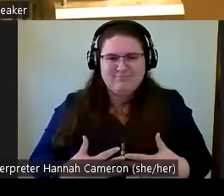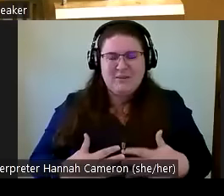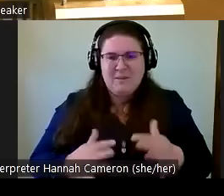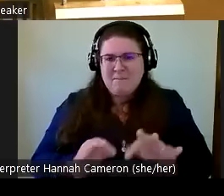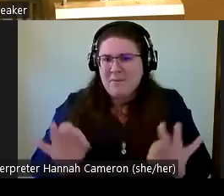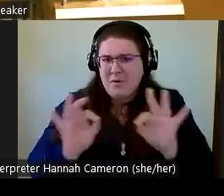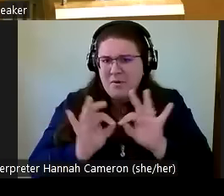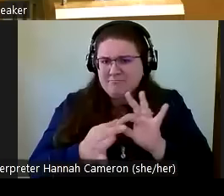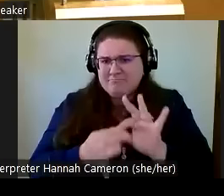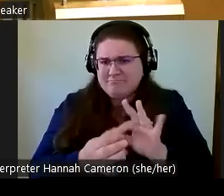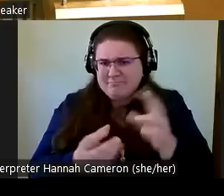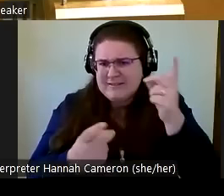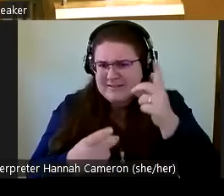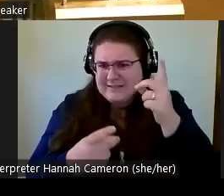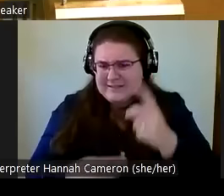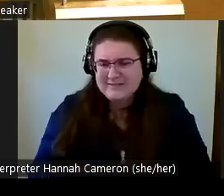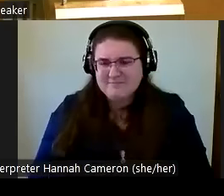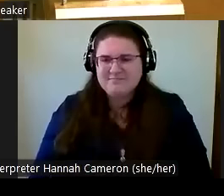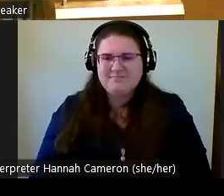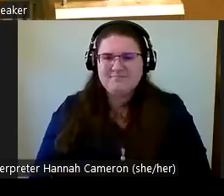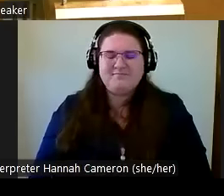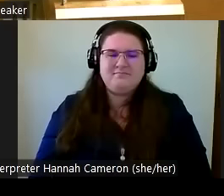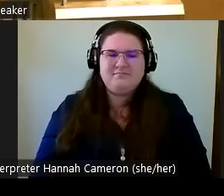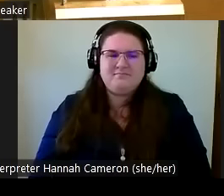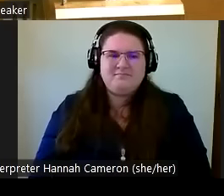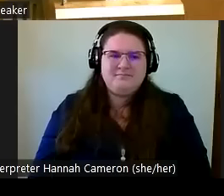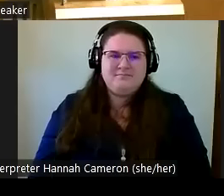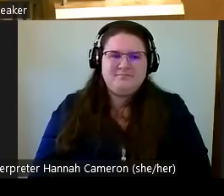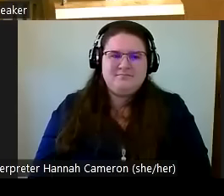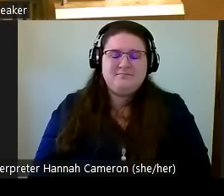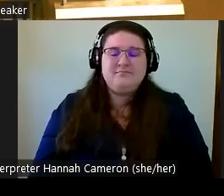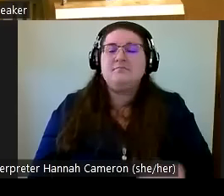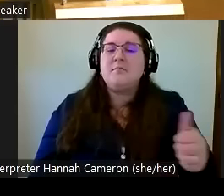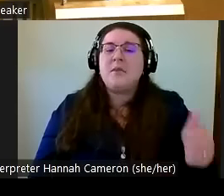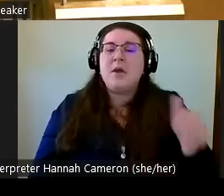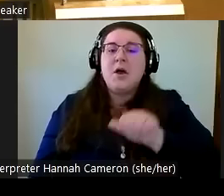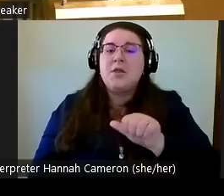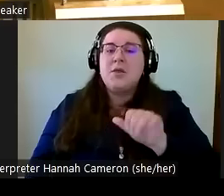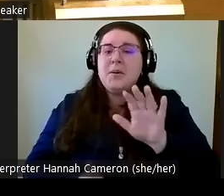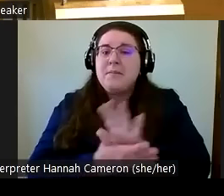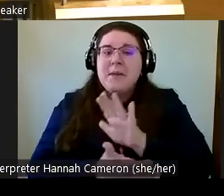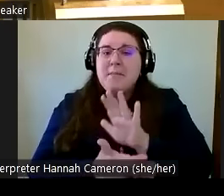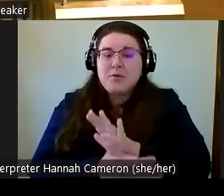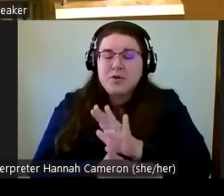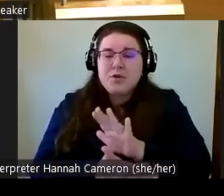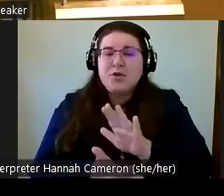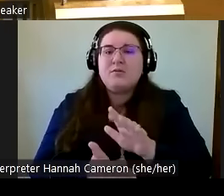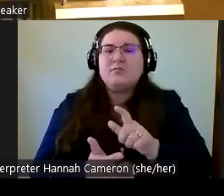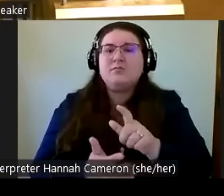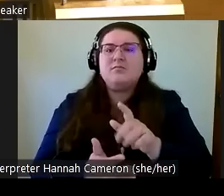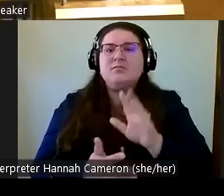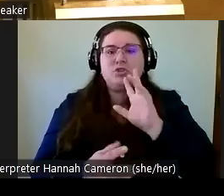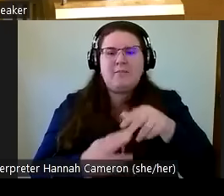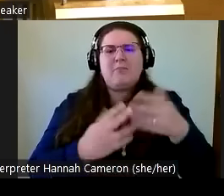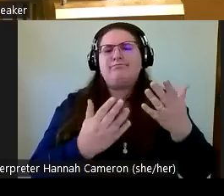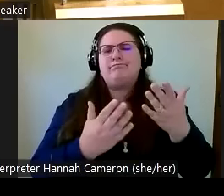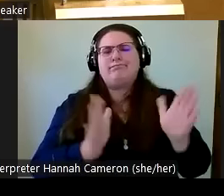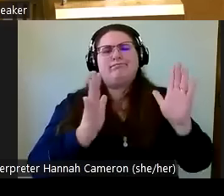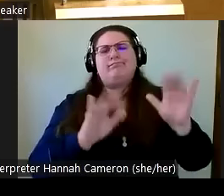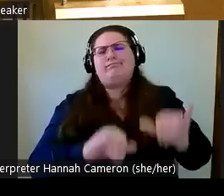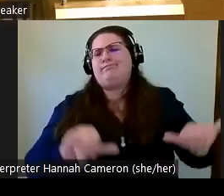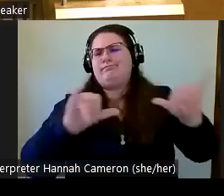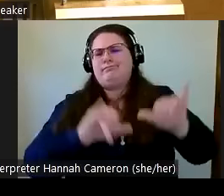diseases. The other paper that came out looked at standard Alzheimer's mouse models, which